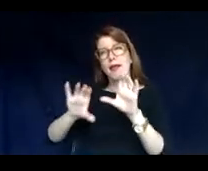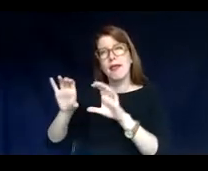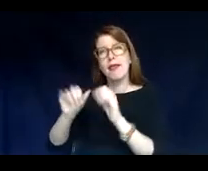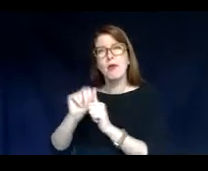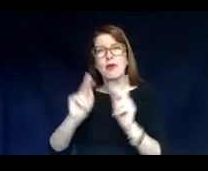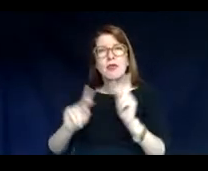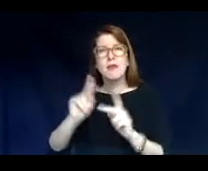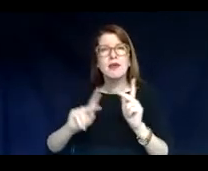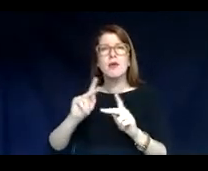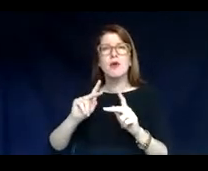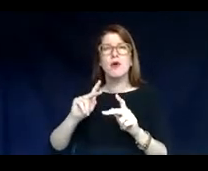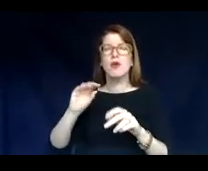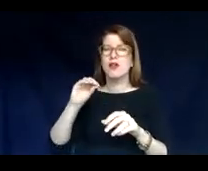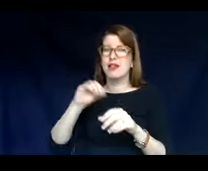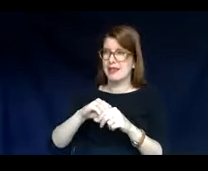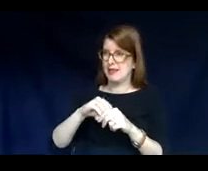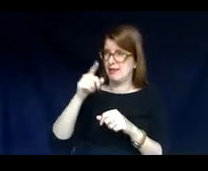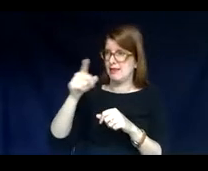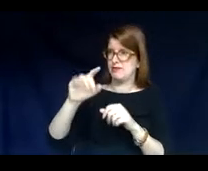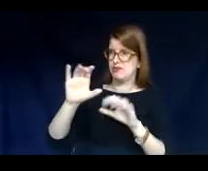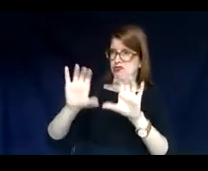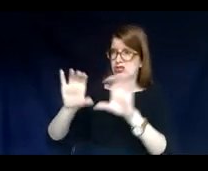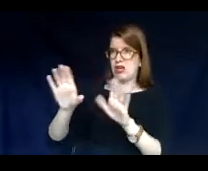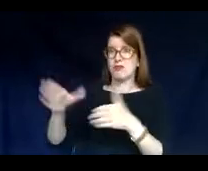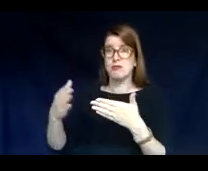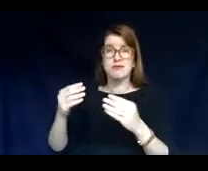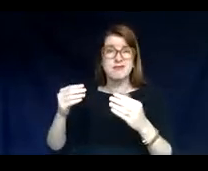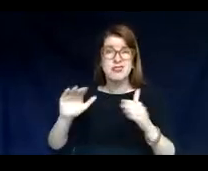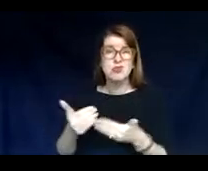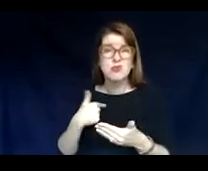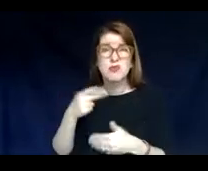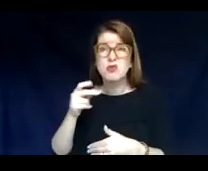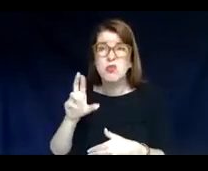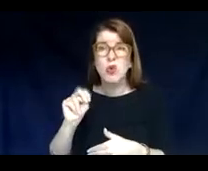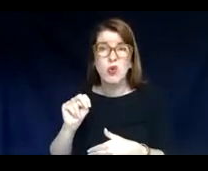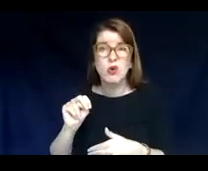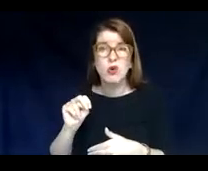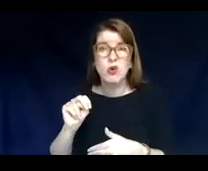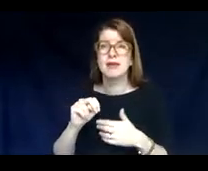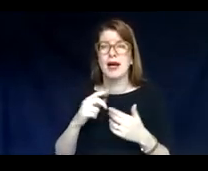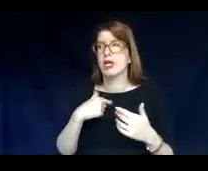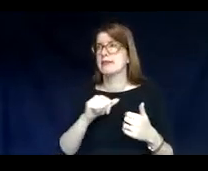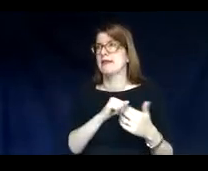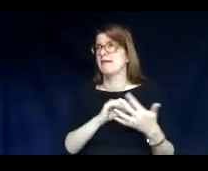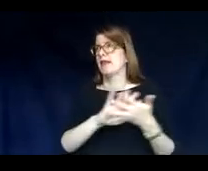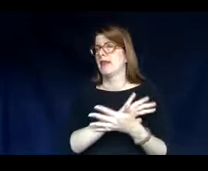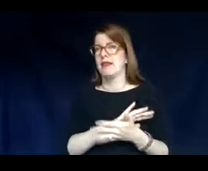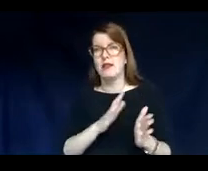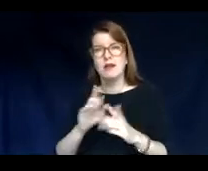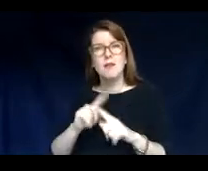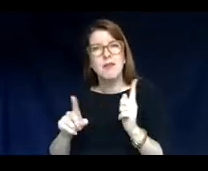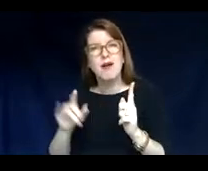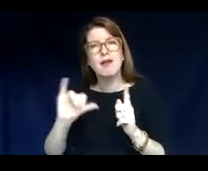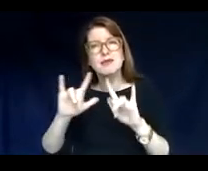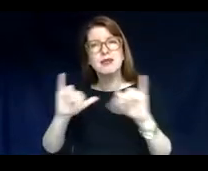porn to self-medicate, and even made my way into rooms that allowed me to learn about religion, including my own. Eventually, a user I chatted